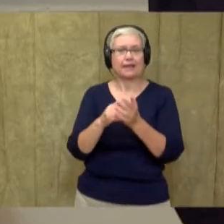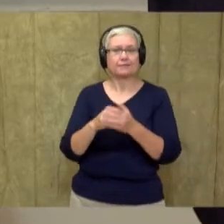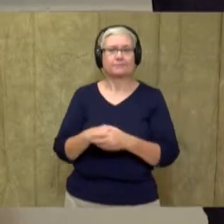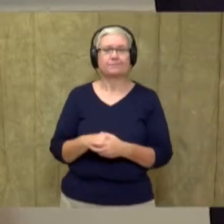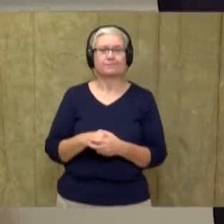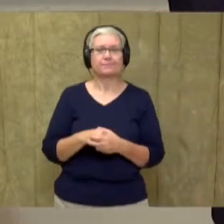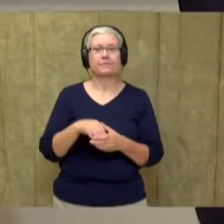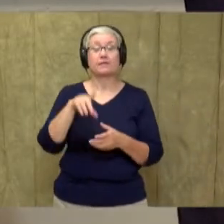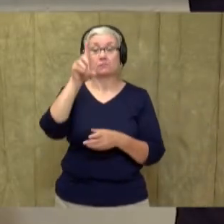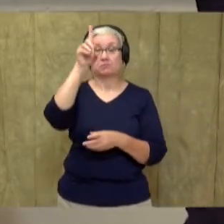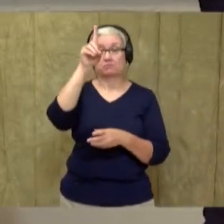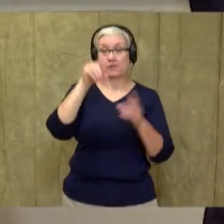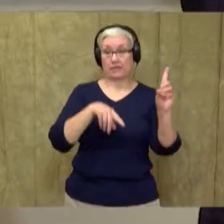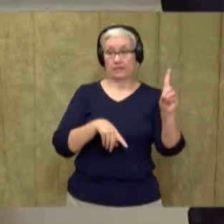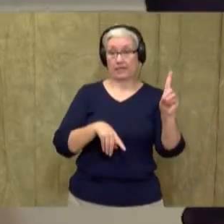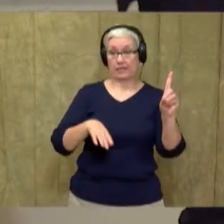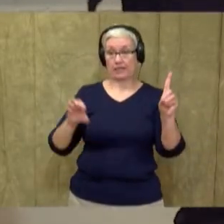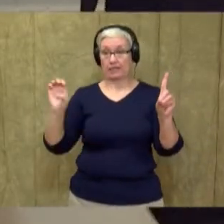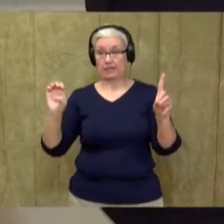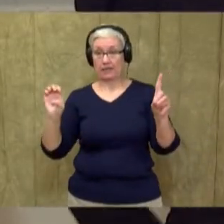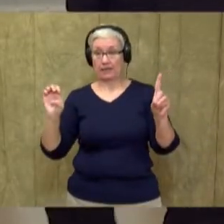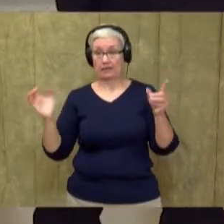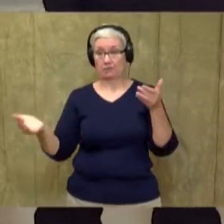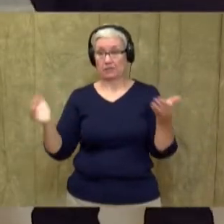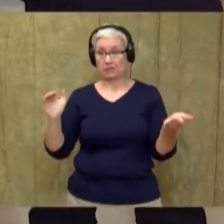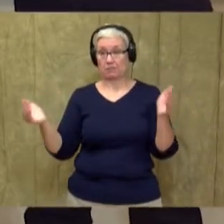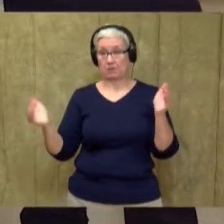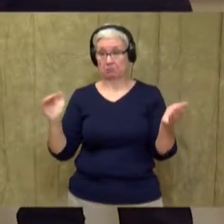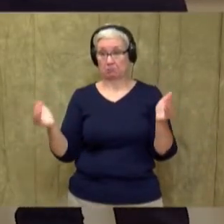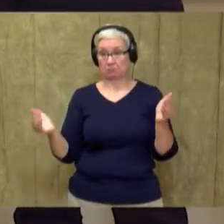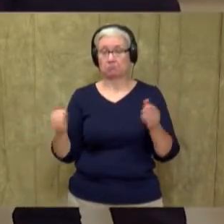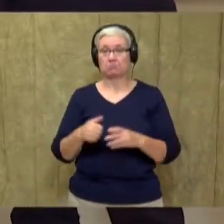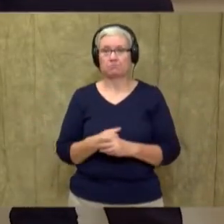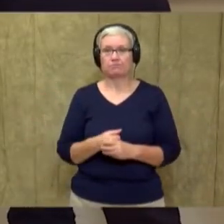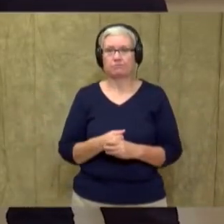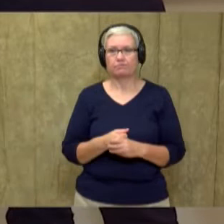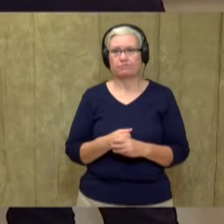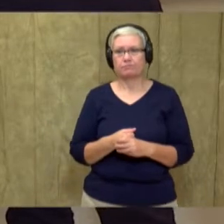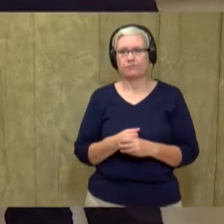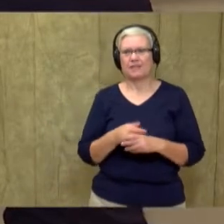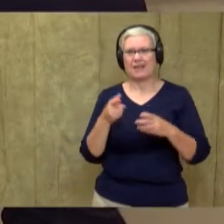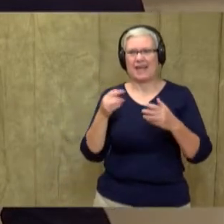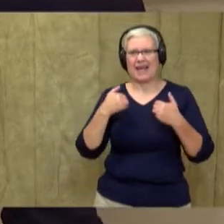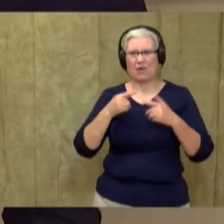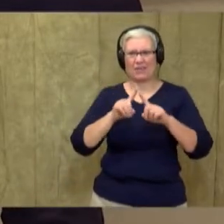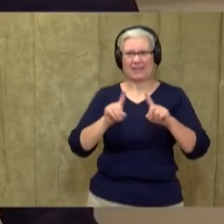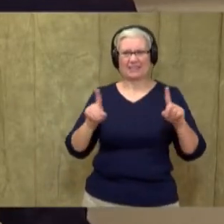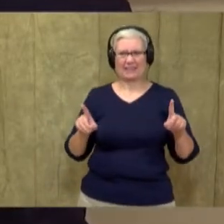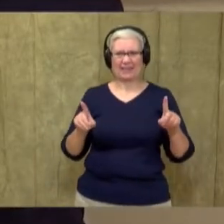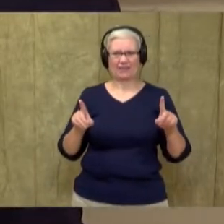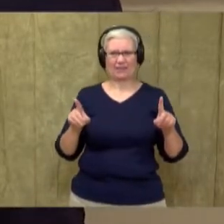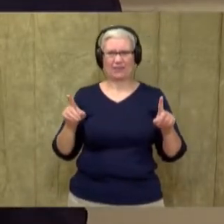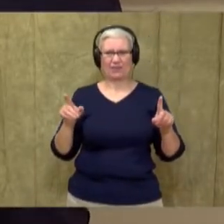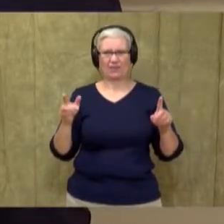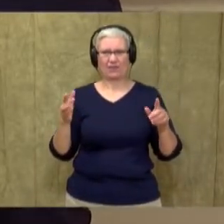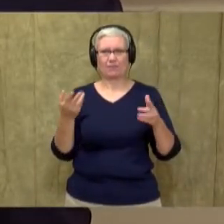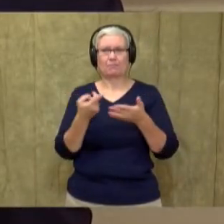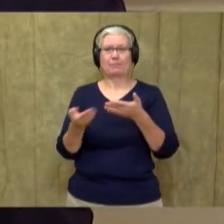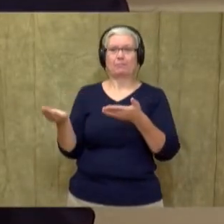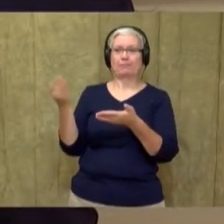look at D and E. So how do these pairs of representations differ or compare to the previous